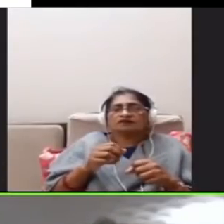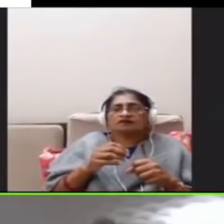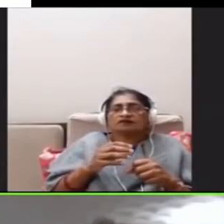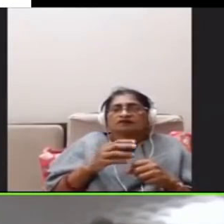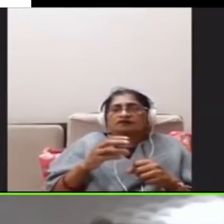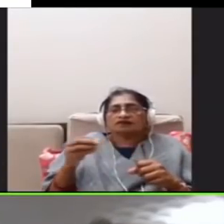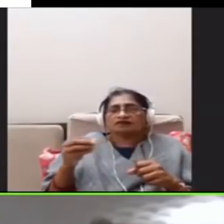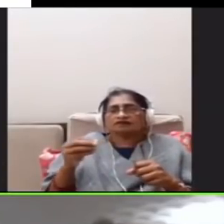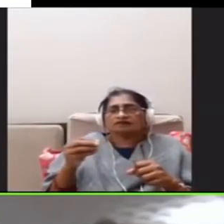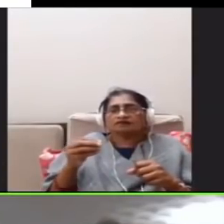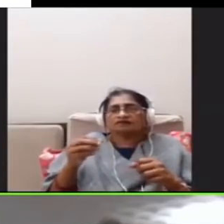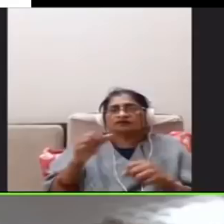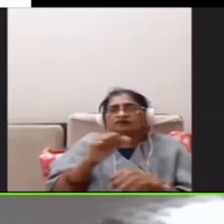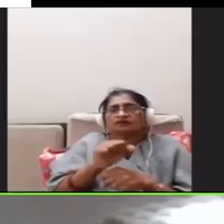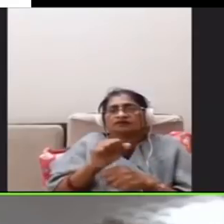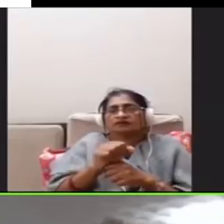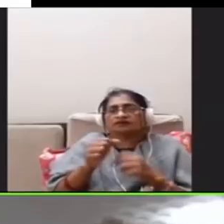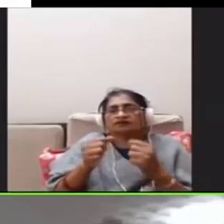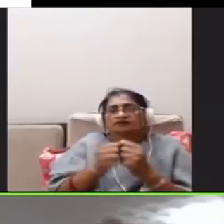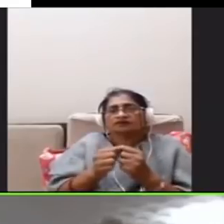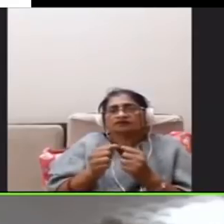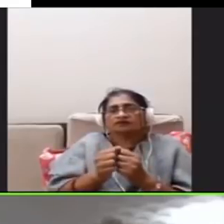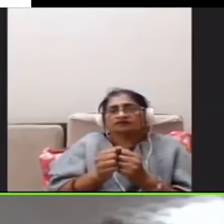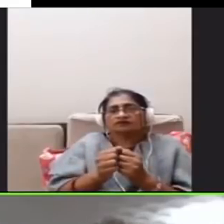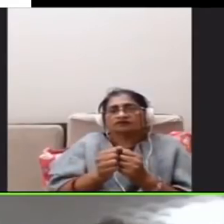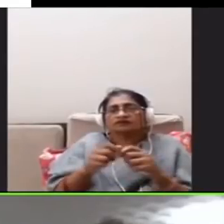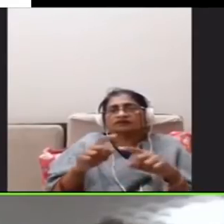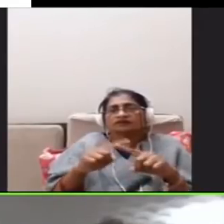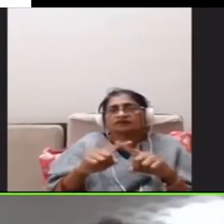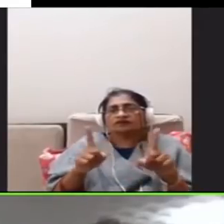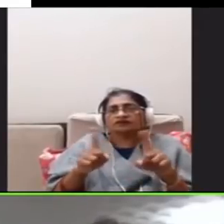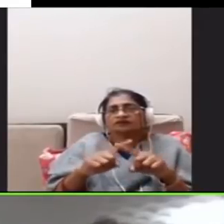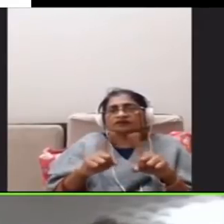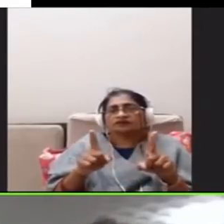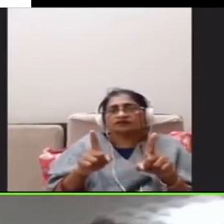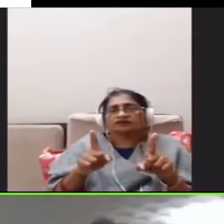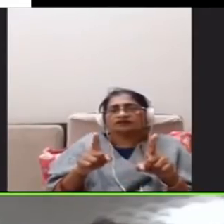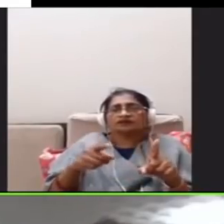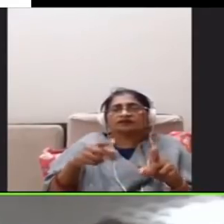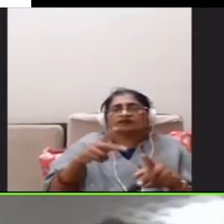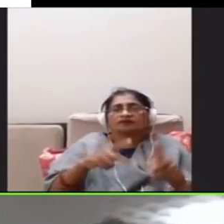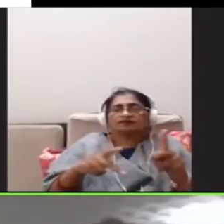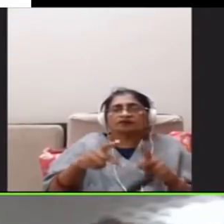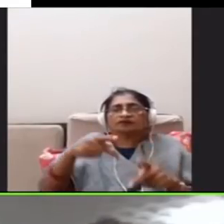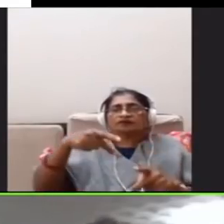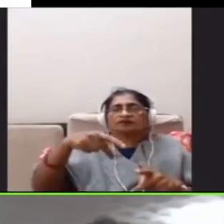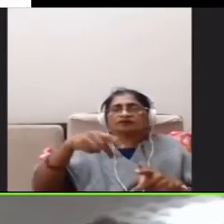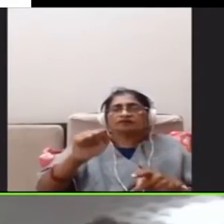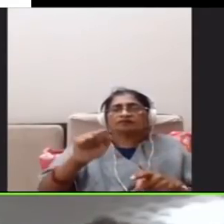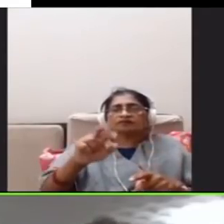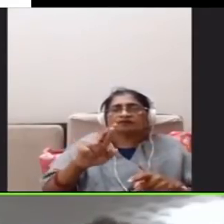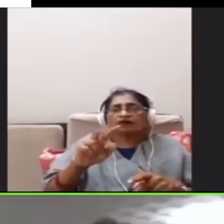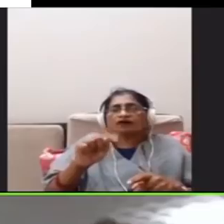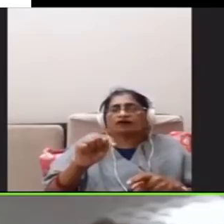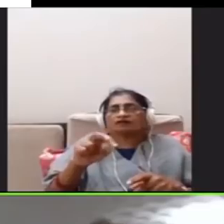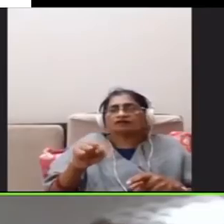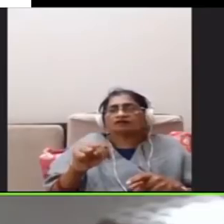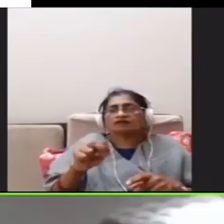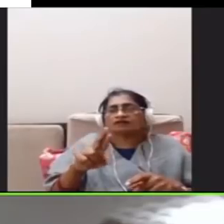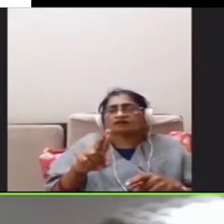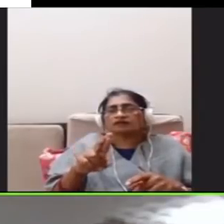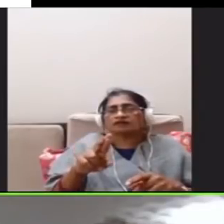up working with a variety of different partners in trying to empower them to